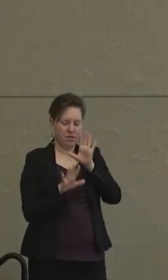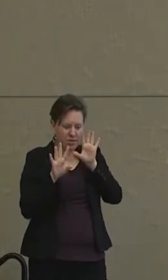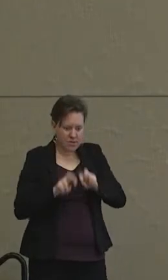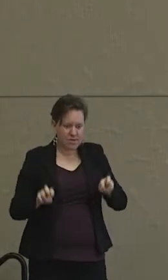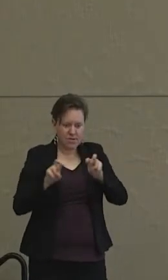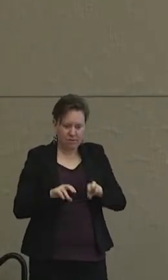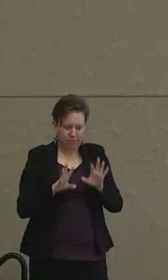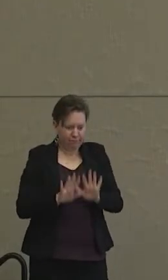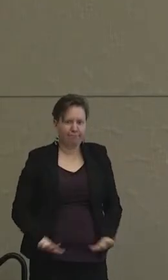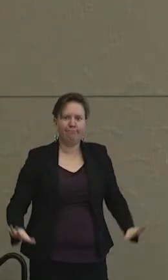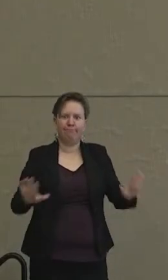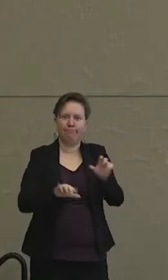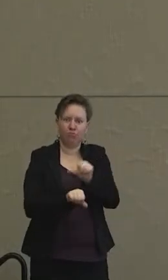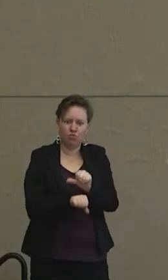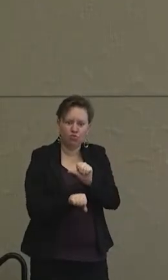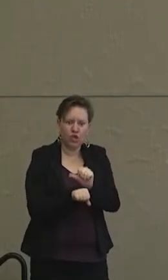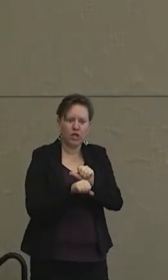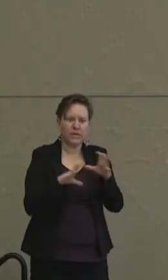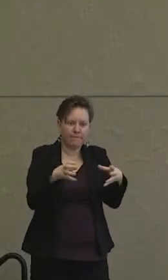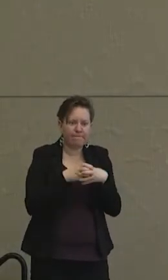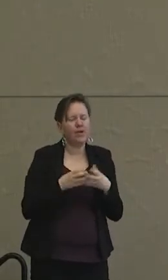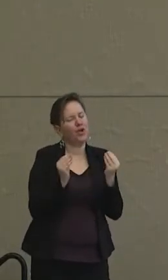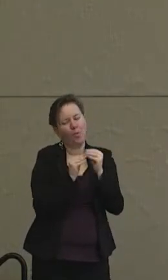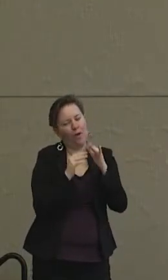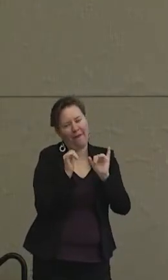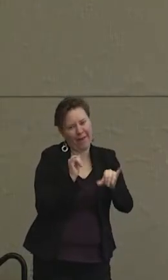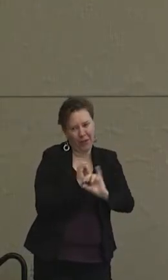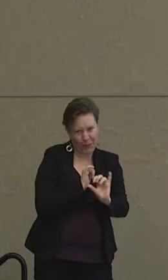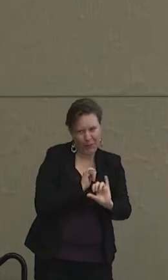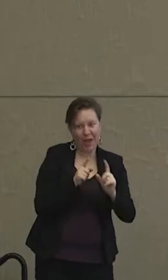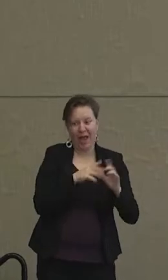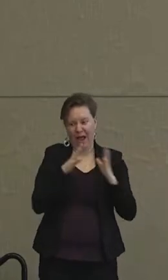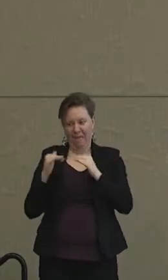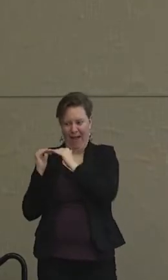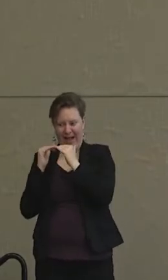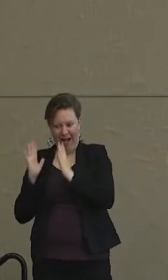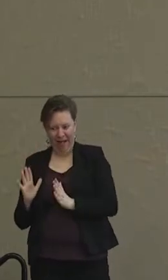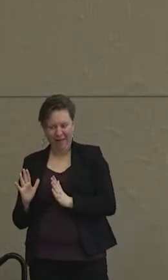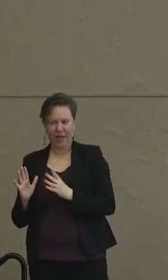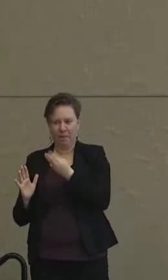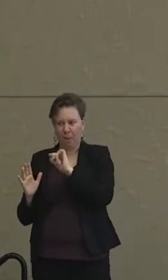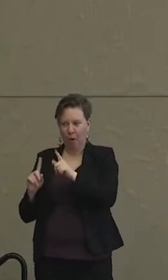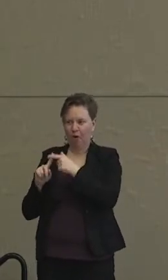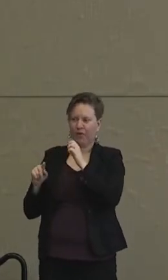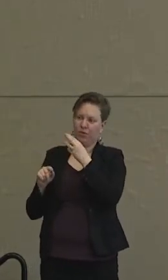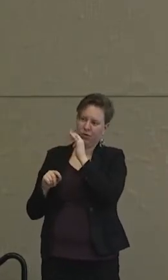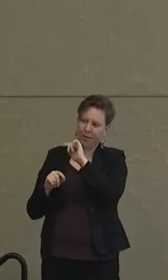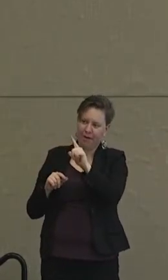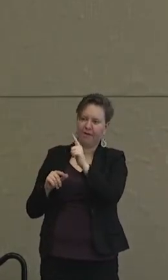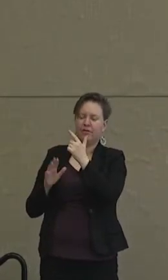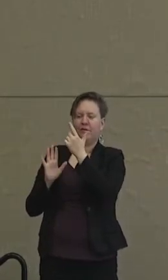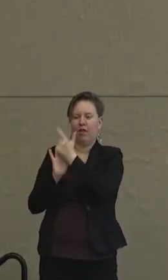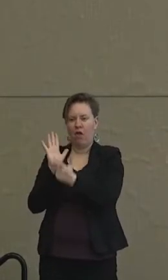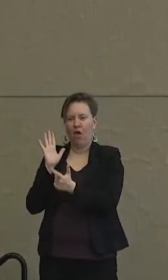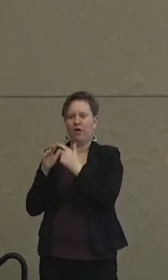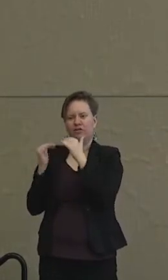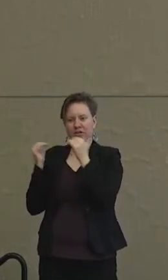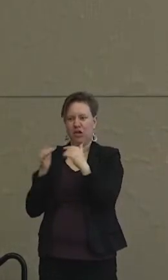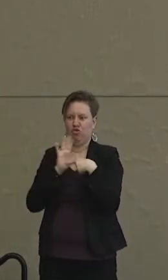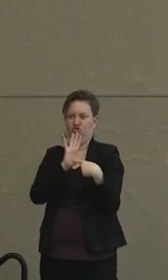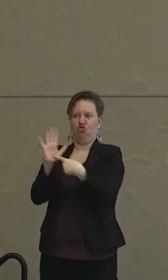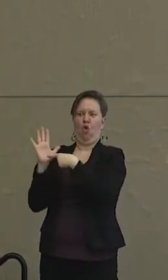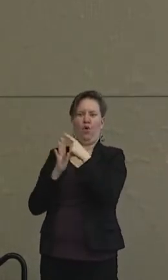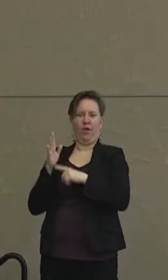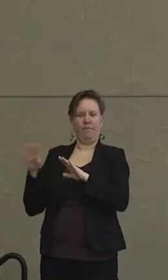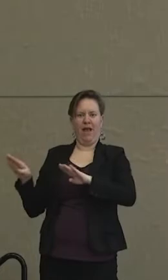on the ground. You're much more than that, too, and my colleague, Paul, from Criminology, Law, and Justice, is sort of modeling what this